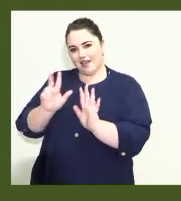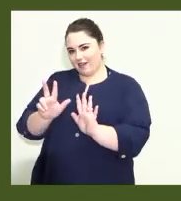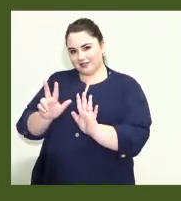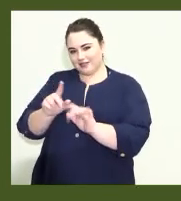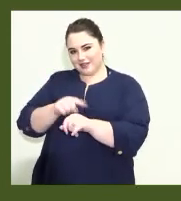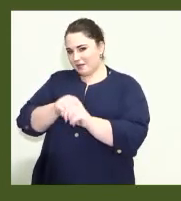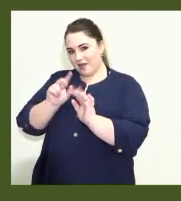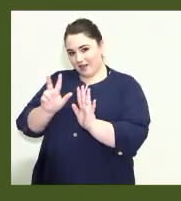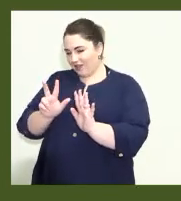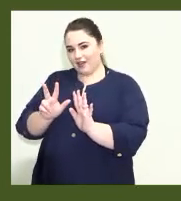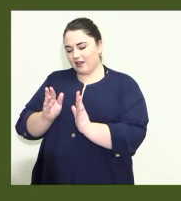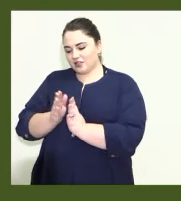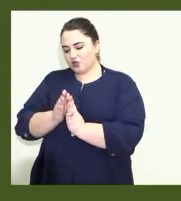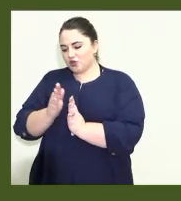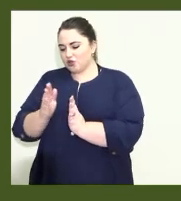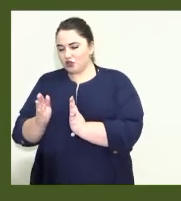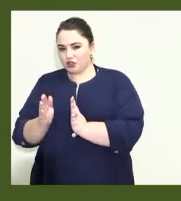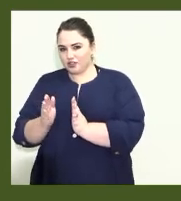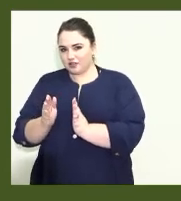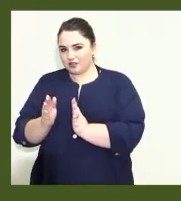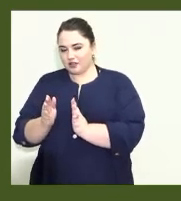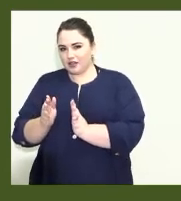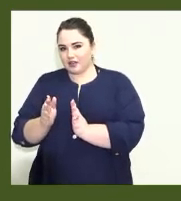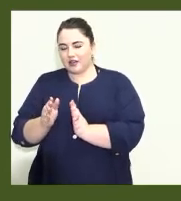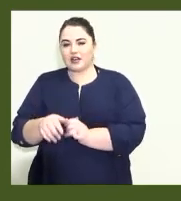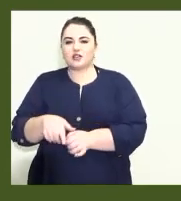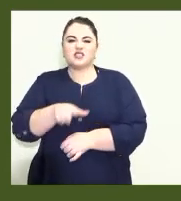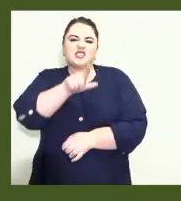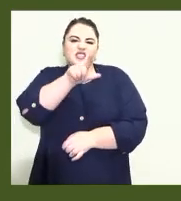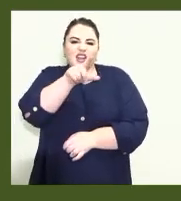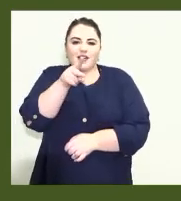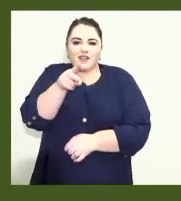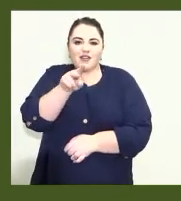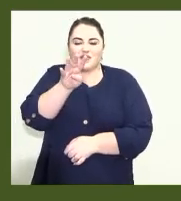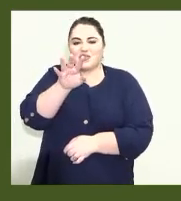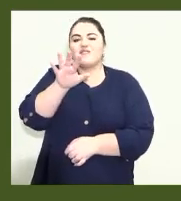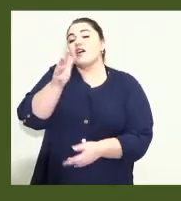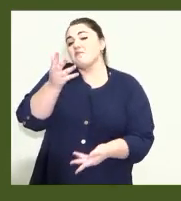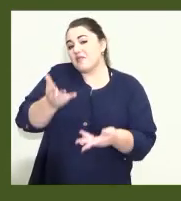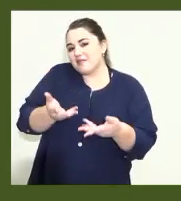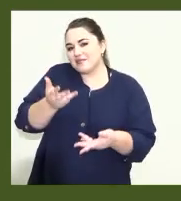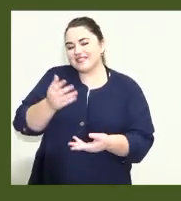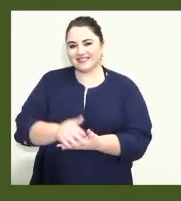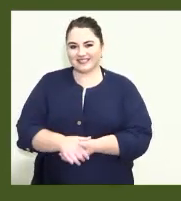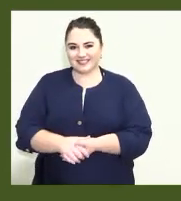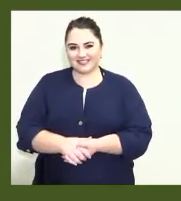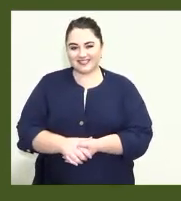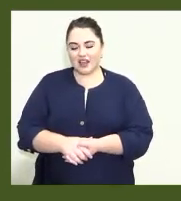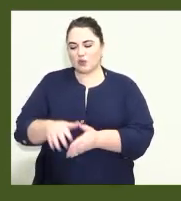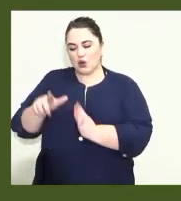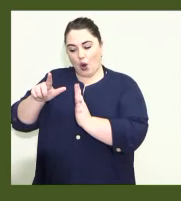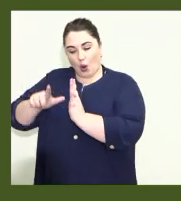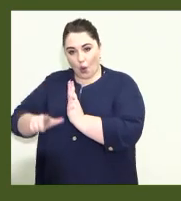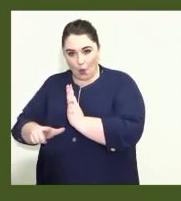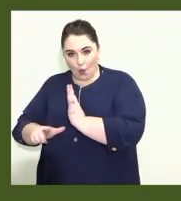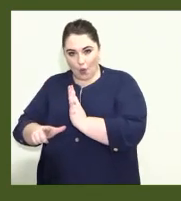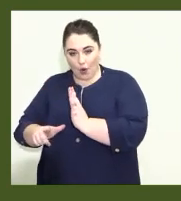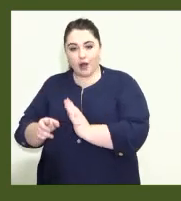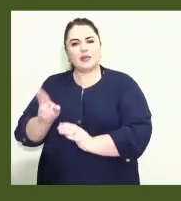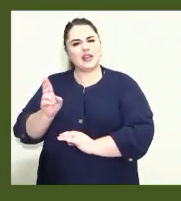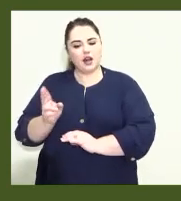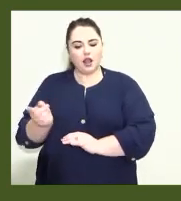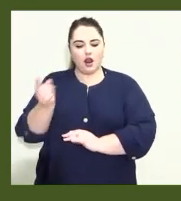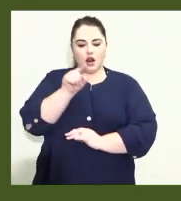here's 8 o'clock. So it is just before 8 o'clock, let's say 7:45. It was at its